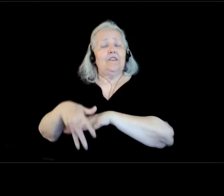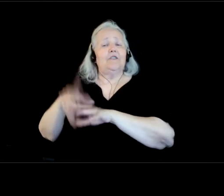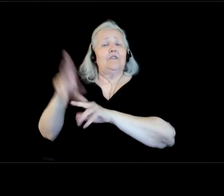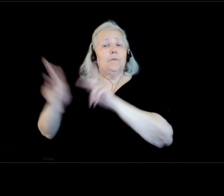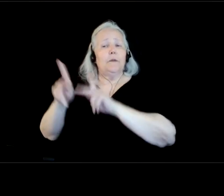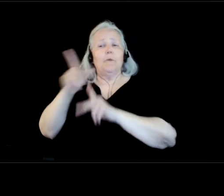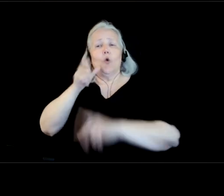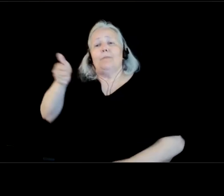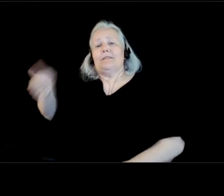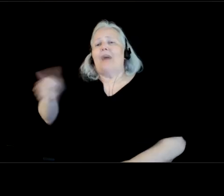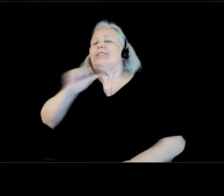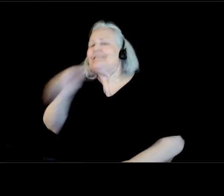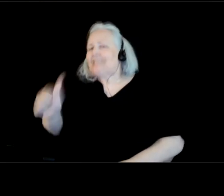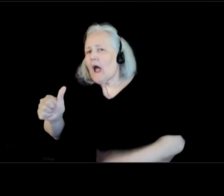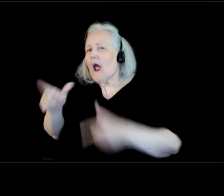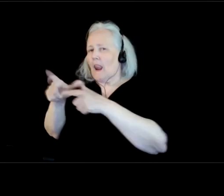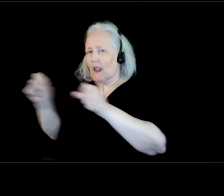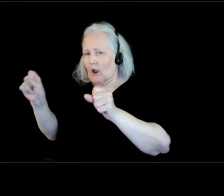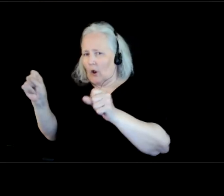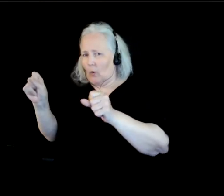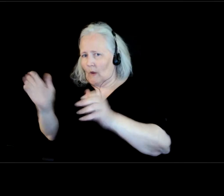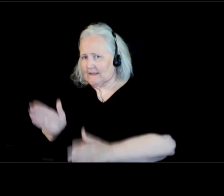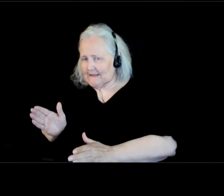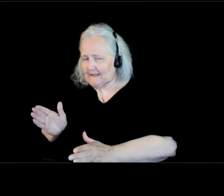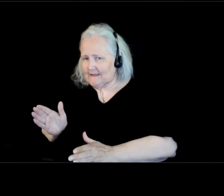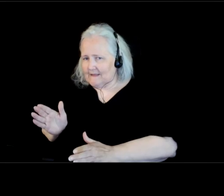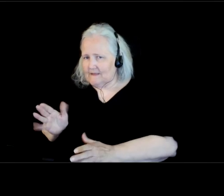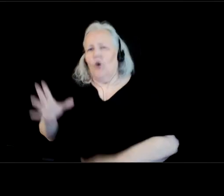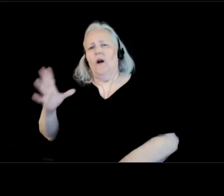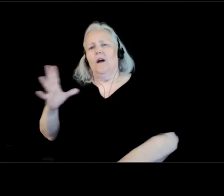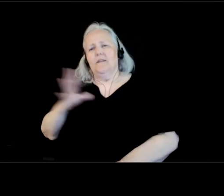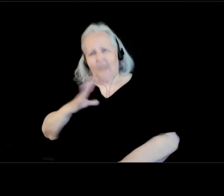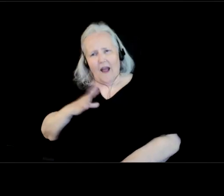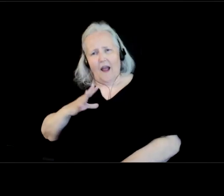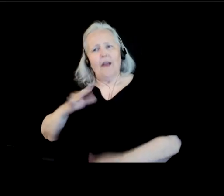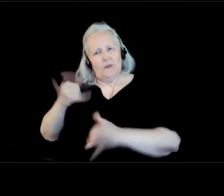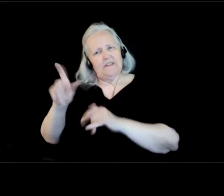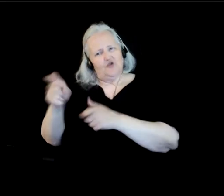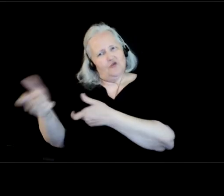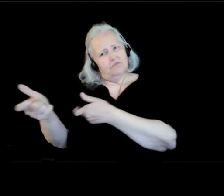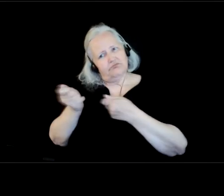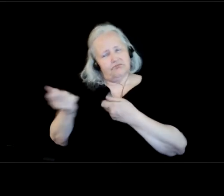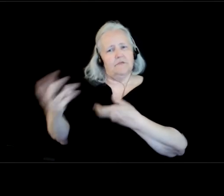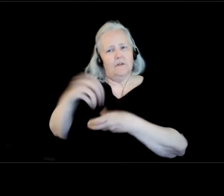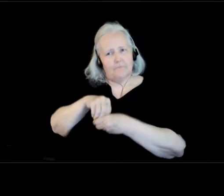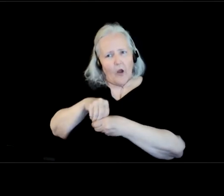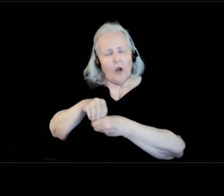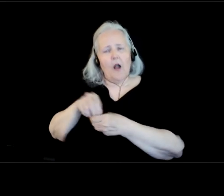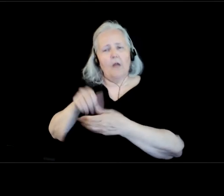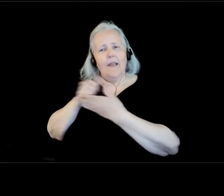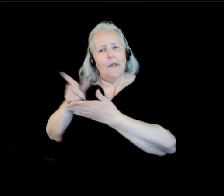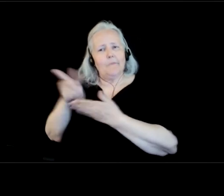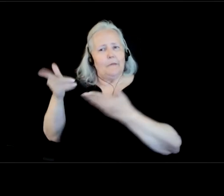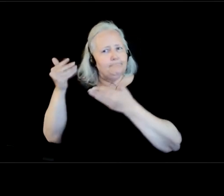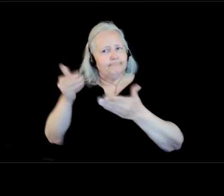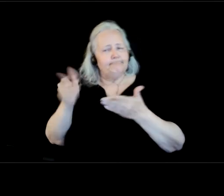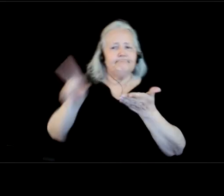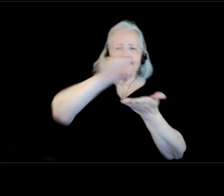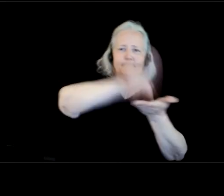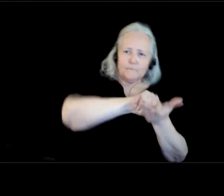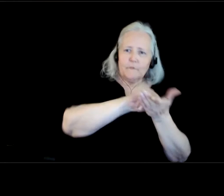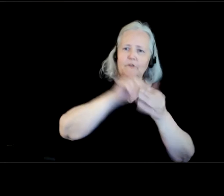So how do we engage with them and get them involved in publications in Language, the journal